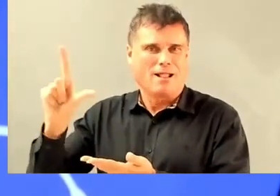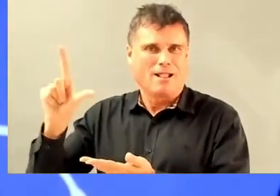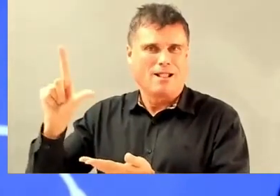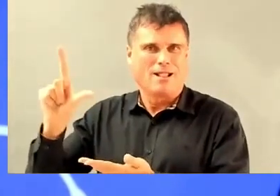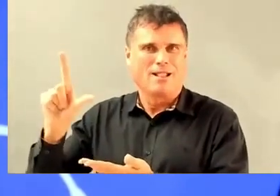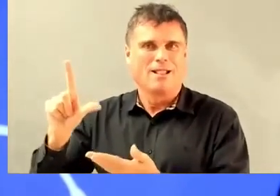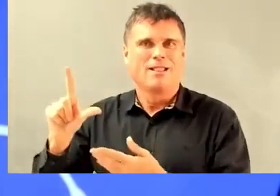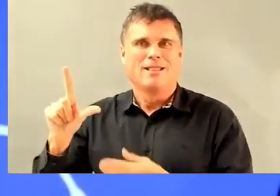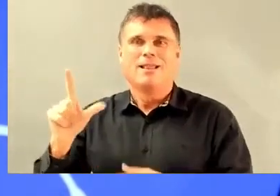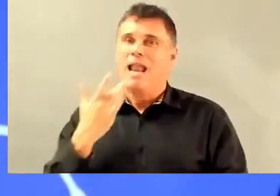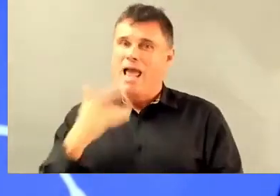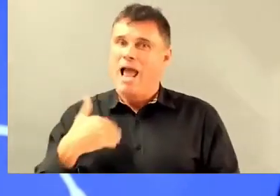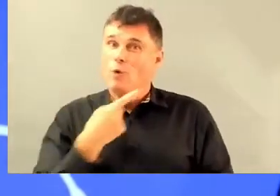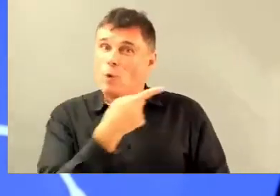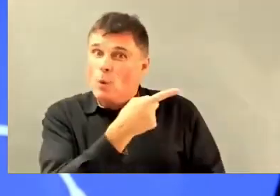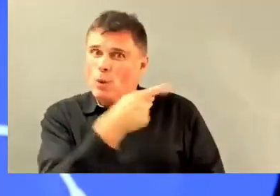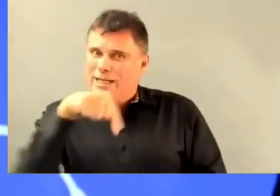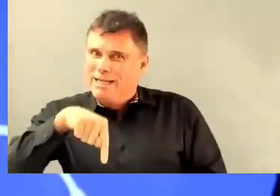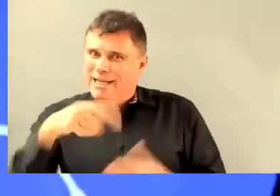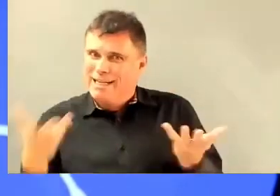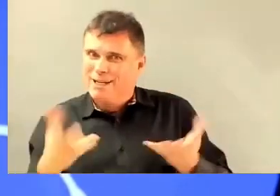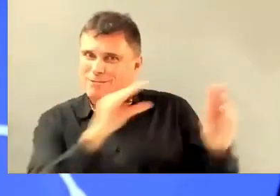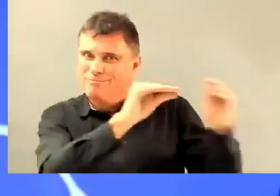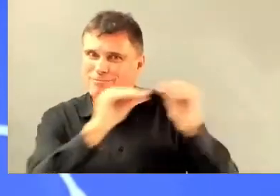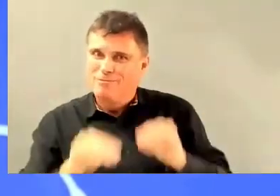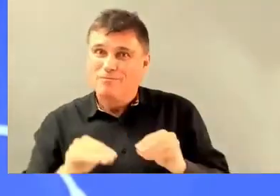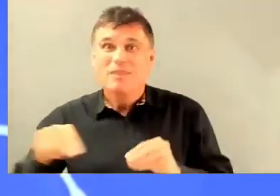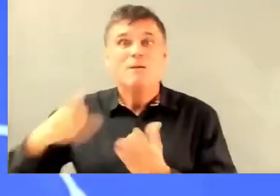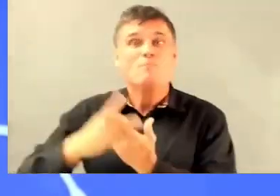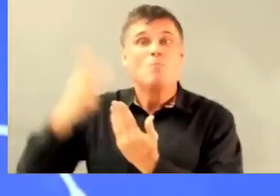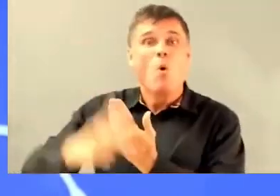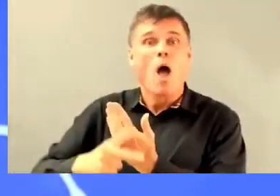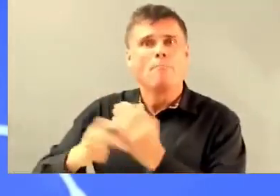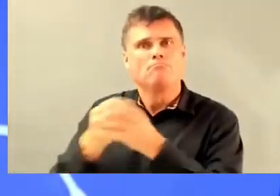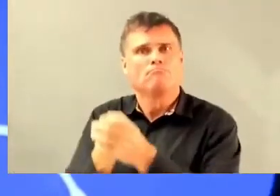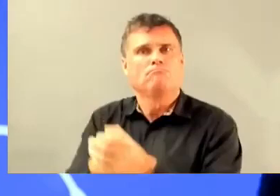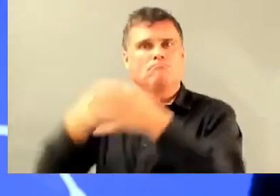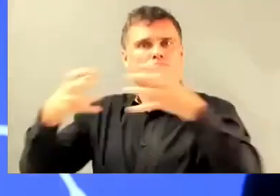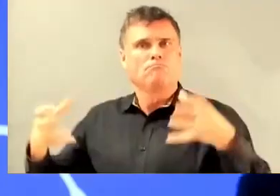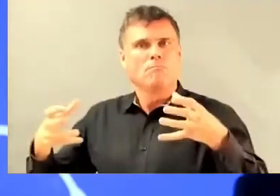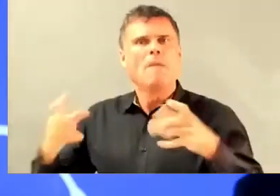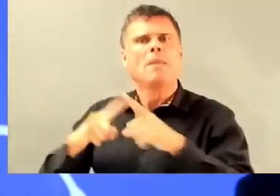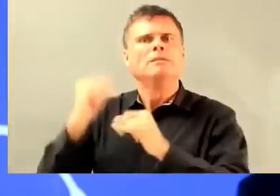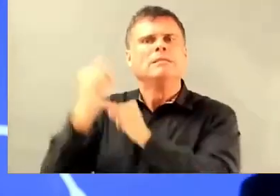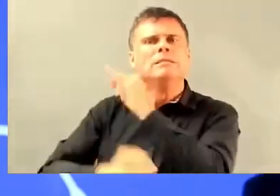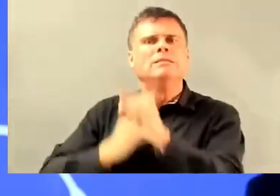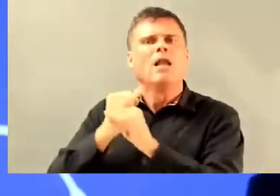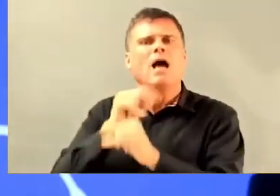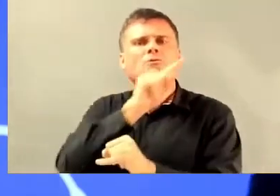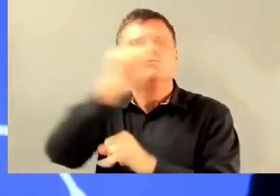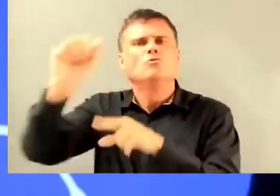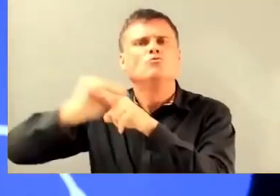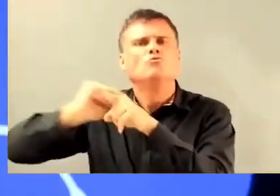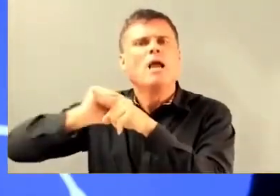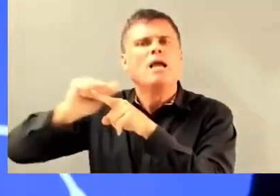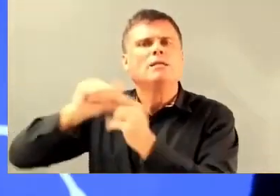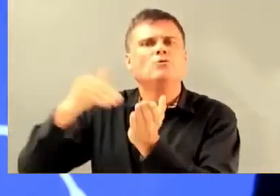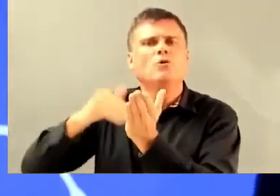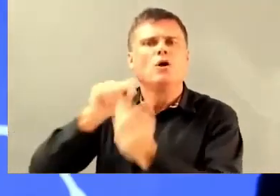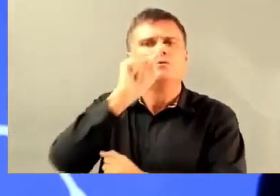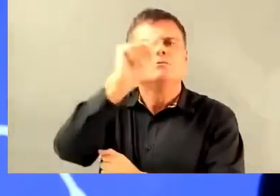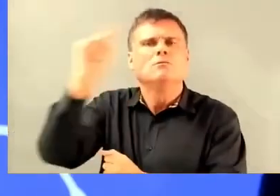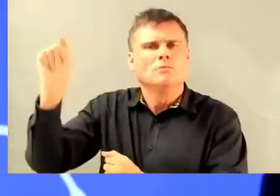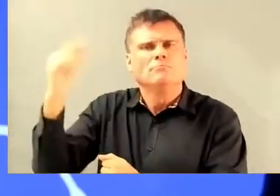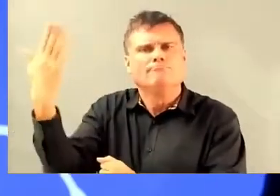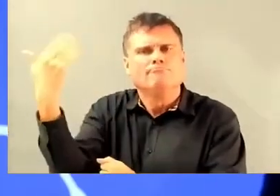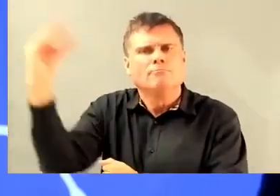the expansion of this program and opportunities for internationally trained doctors to work and provide care, particularly in primary care in